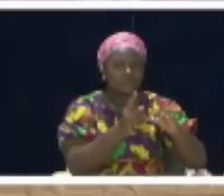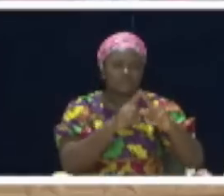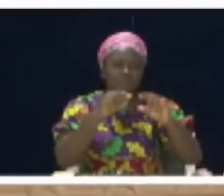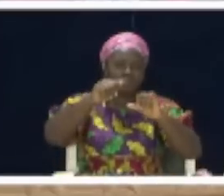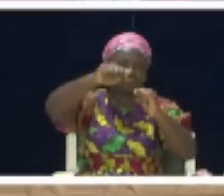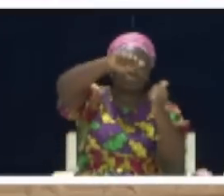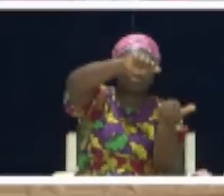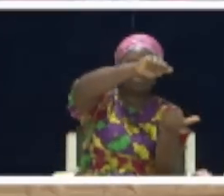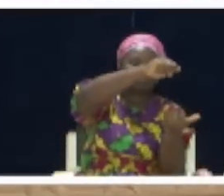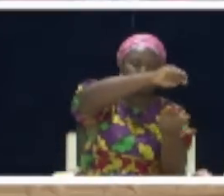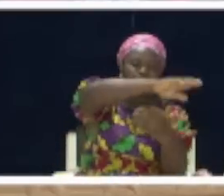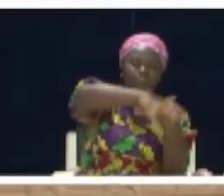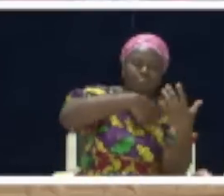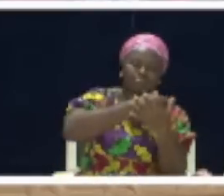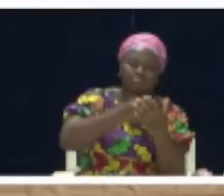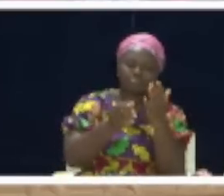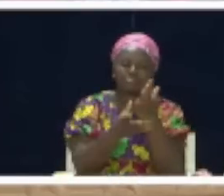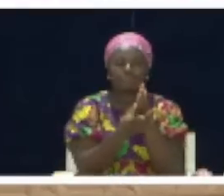oil.